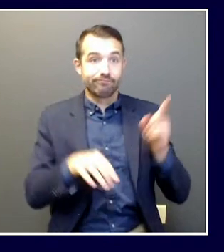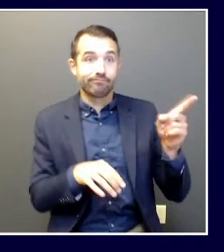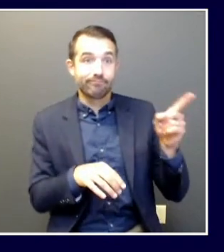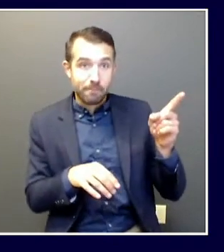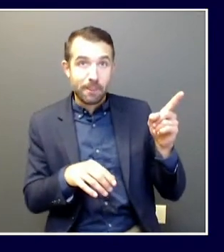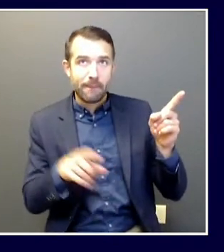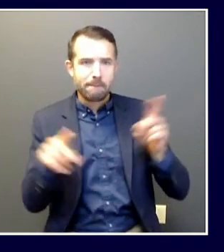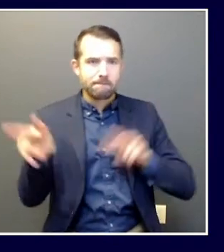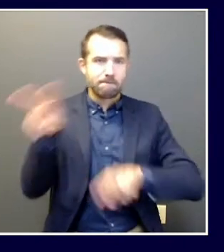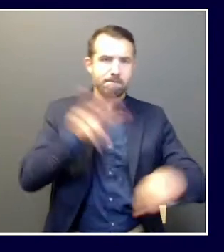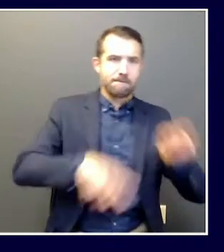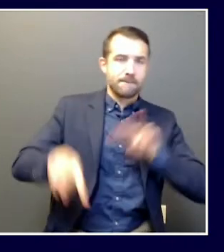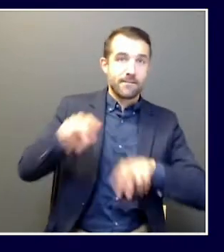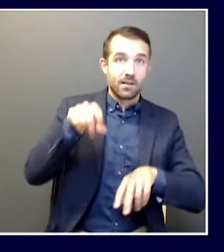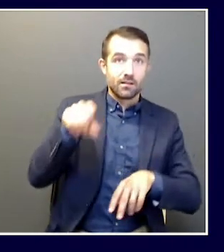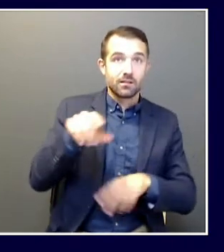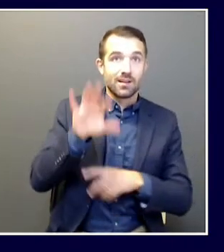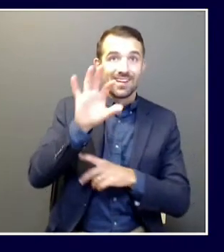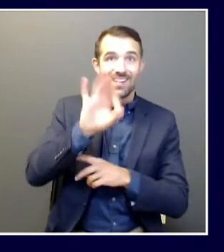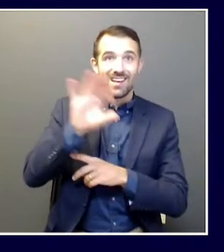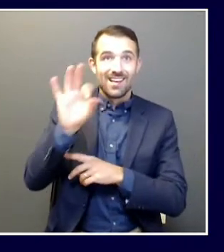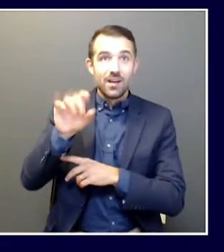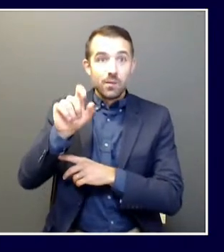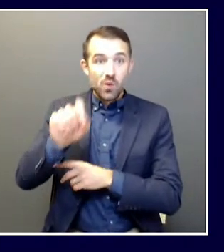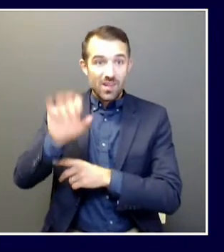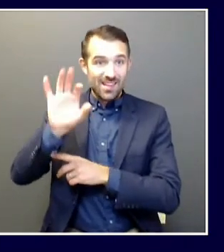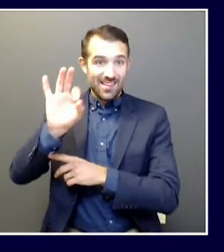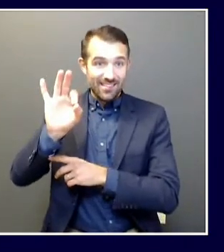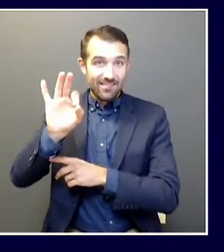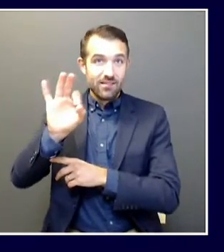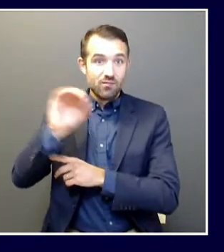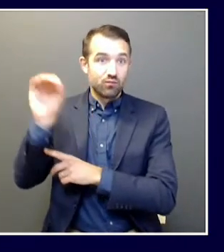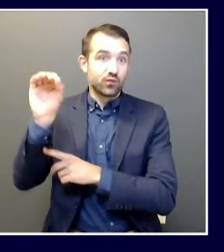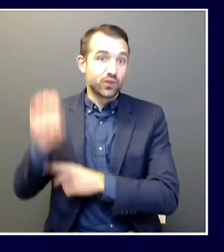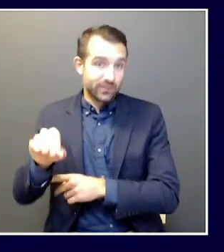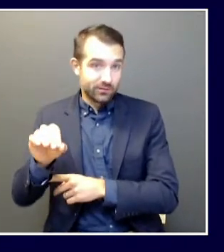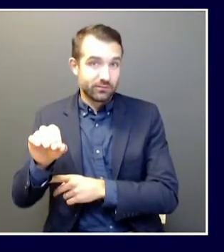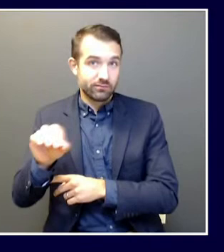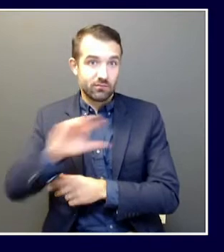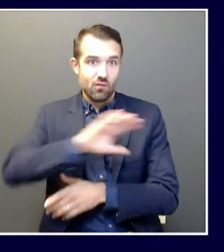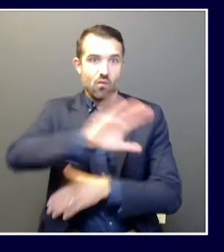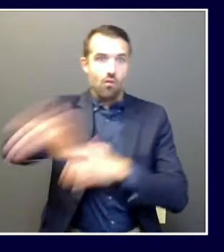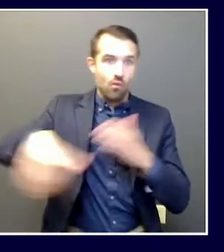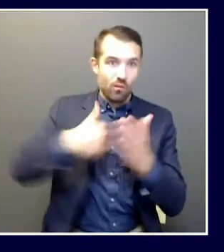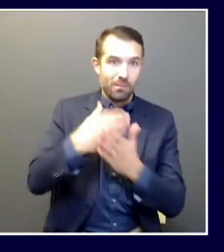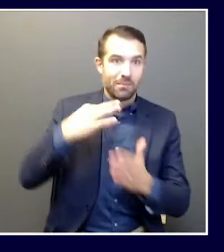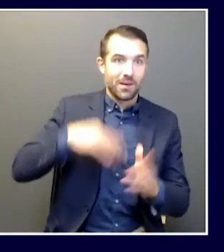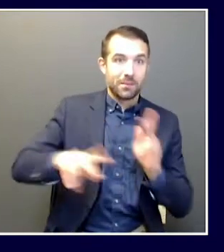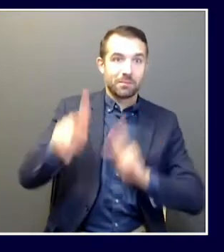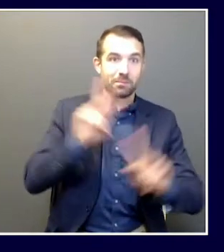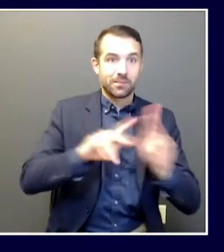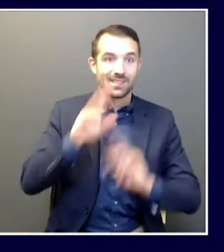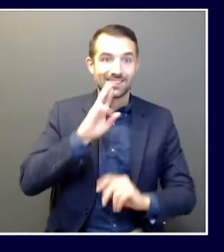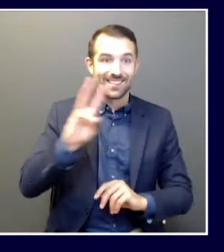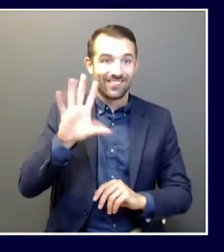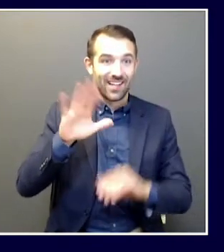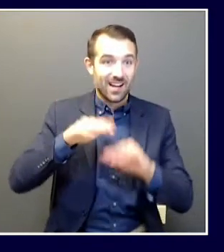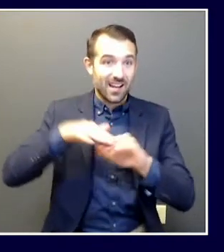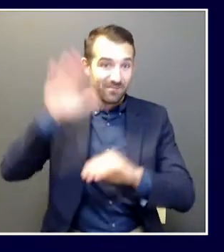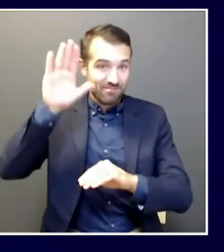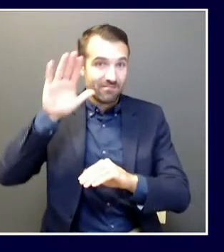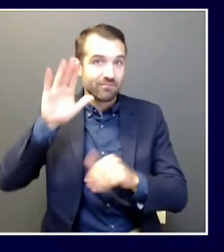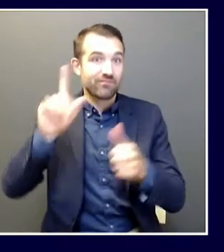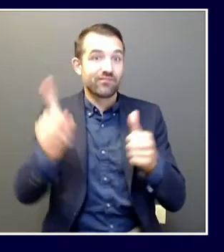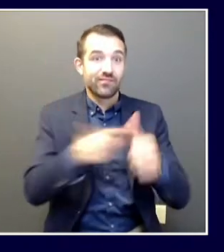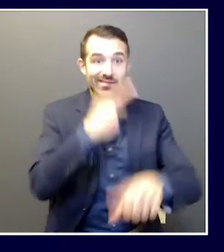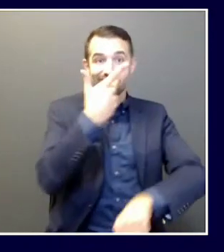99.9% of all Mainers over the age of 65 have had at least 1 dose of COVID-19 vaccine,